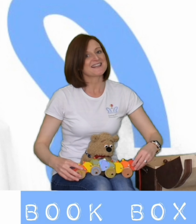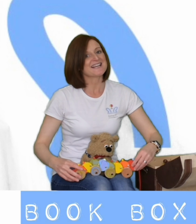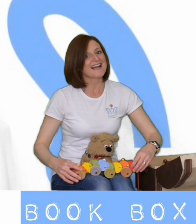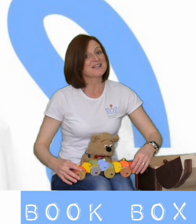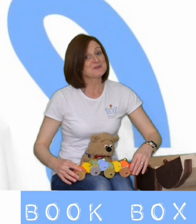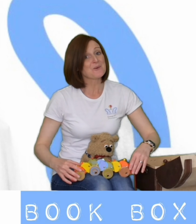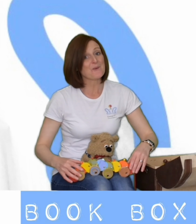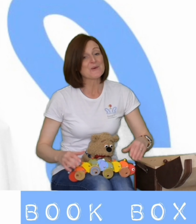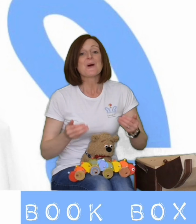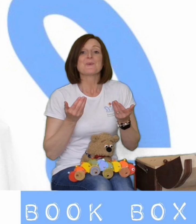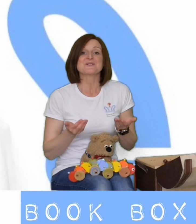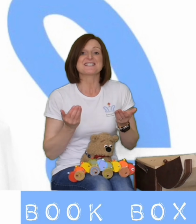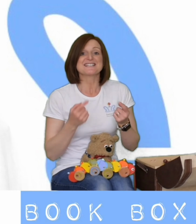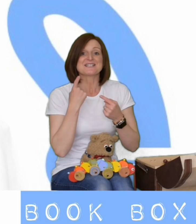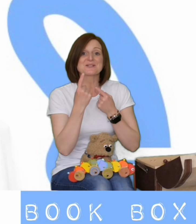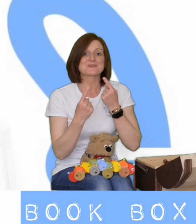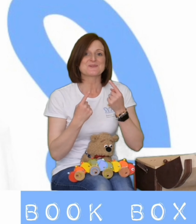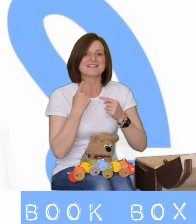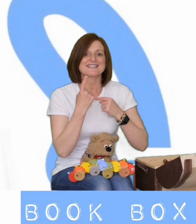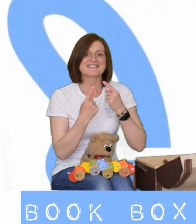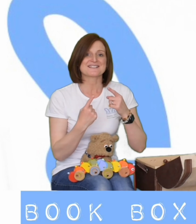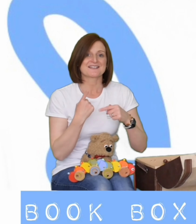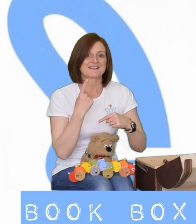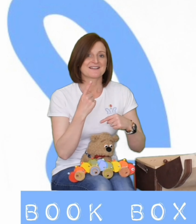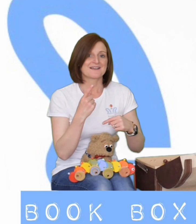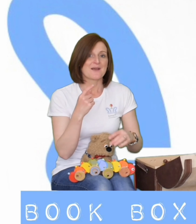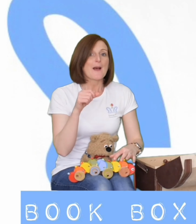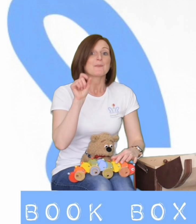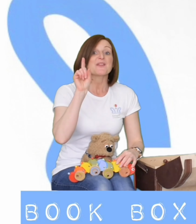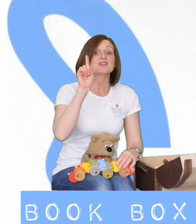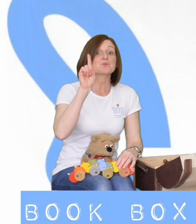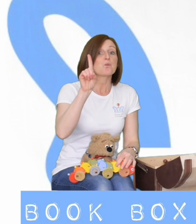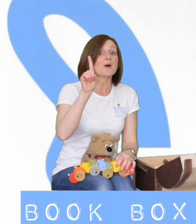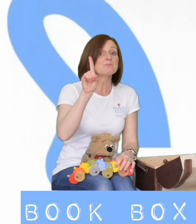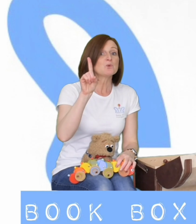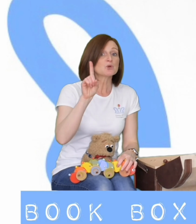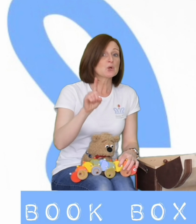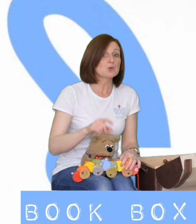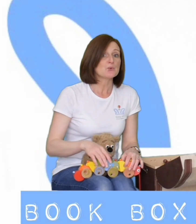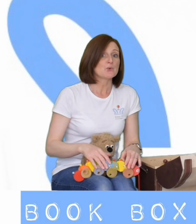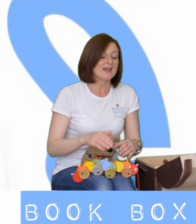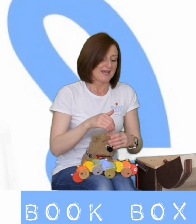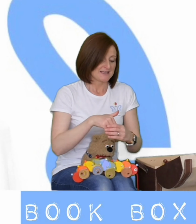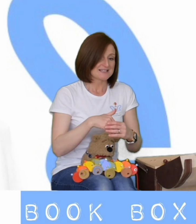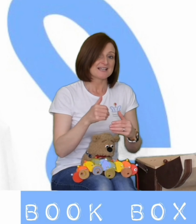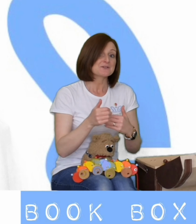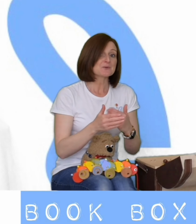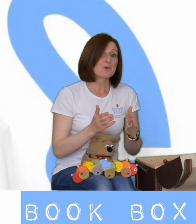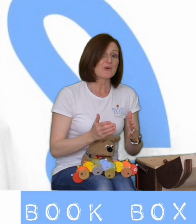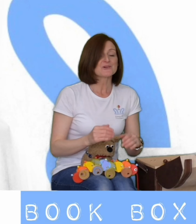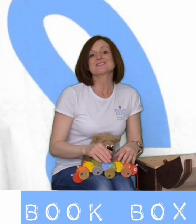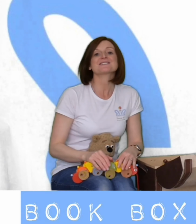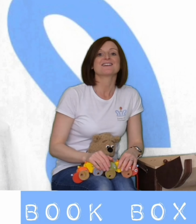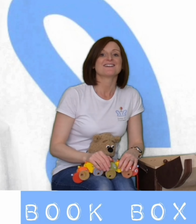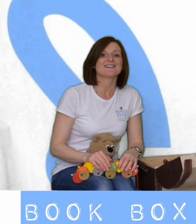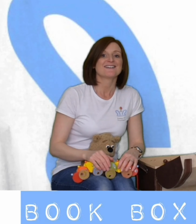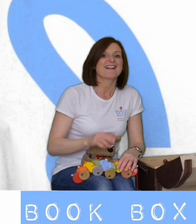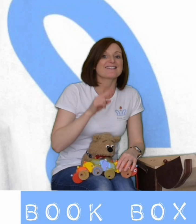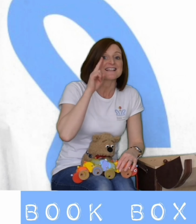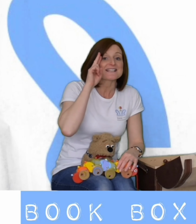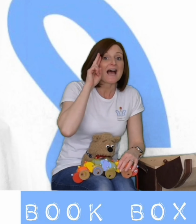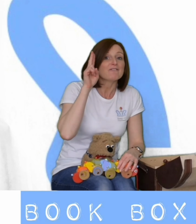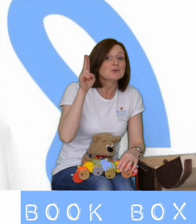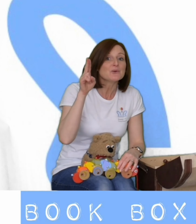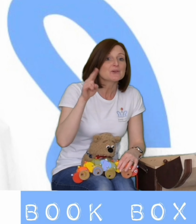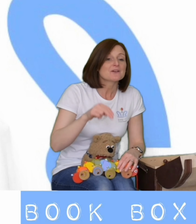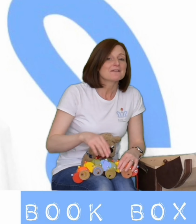I think I know what today's story is. But there's one more clue inside our box.